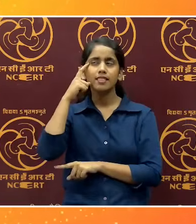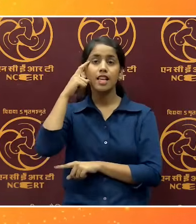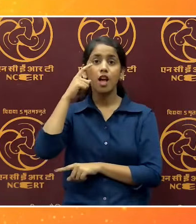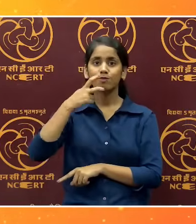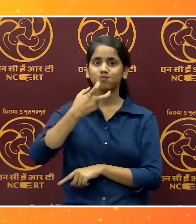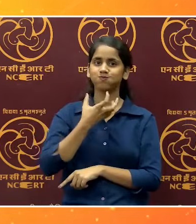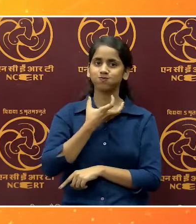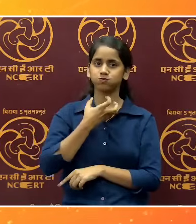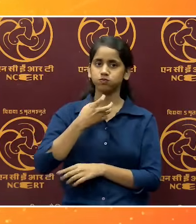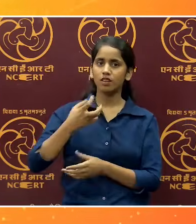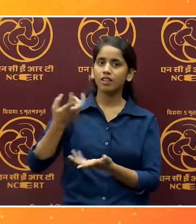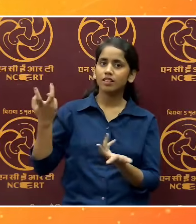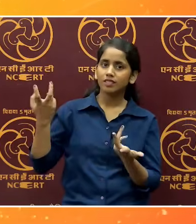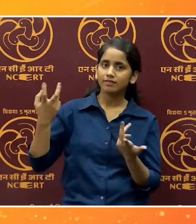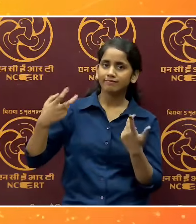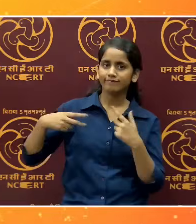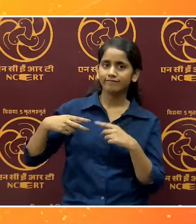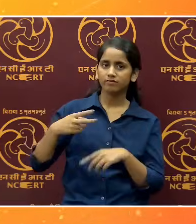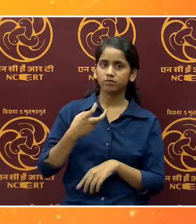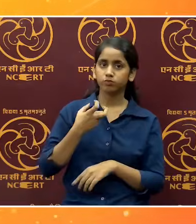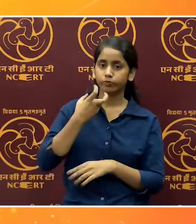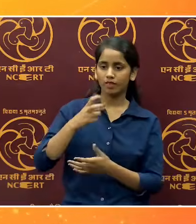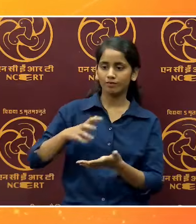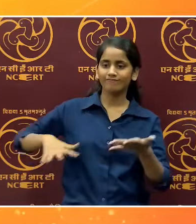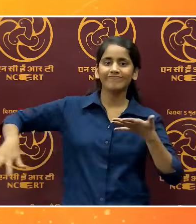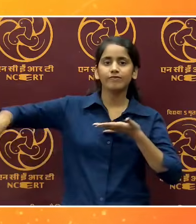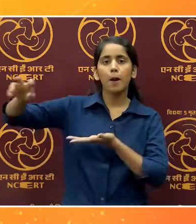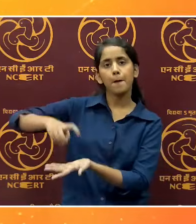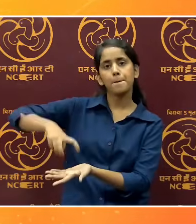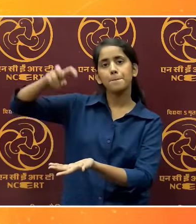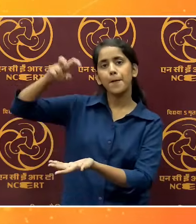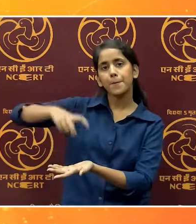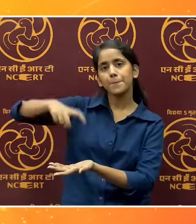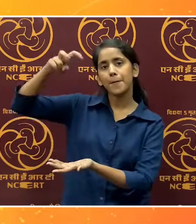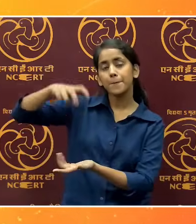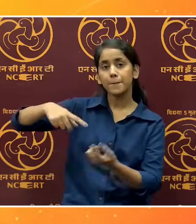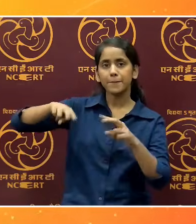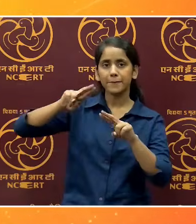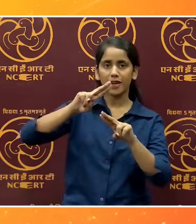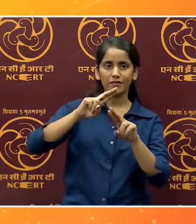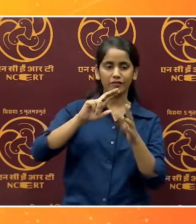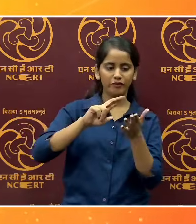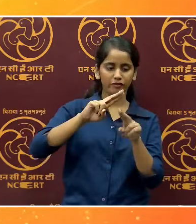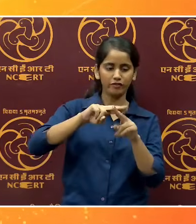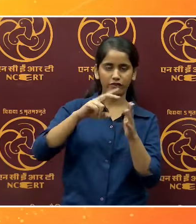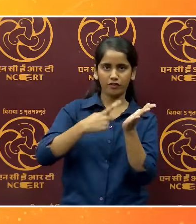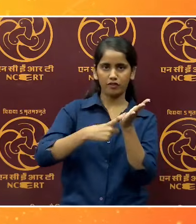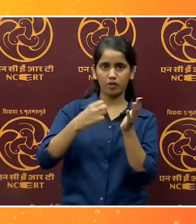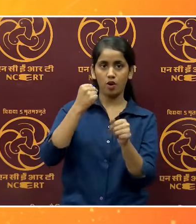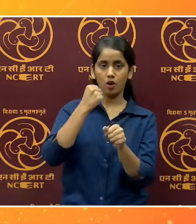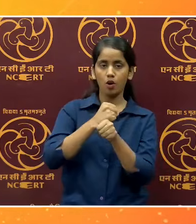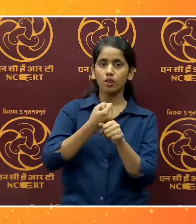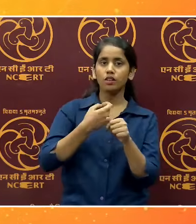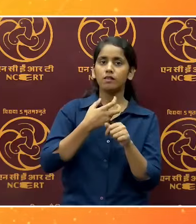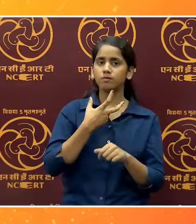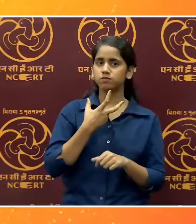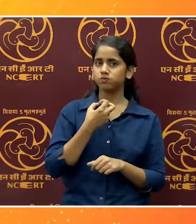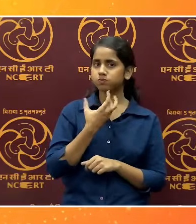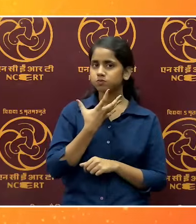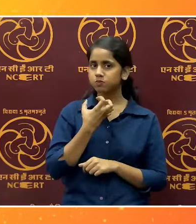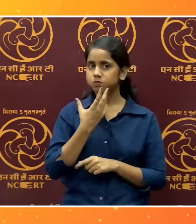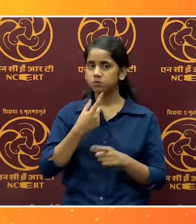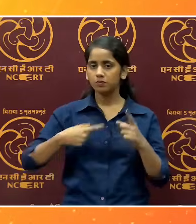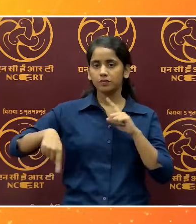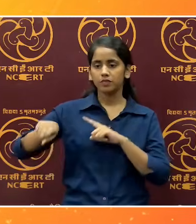raindrops falling on the ground. A frog is croaking and